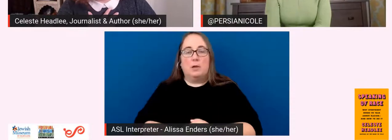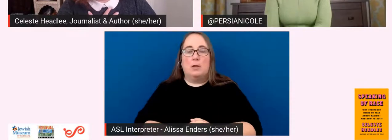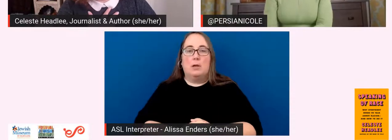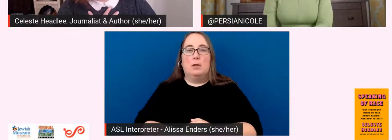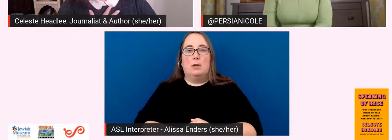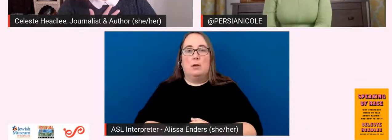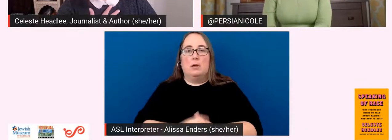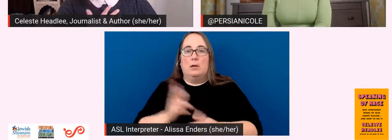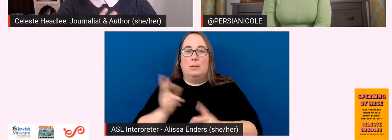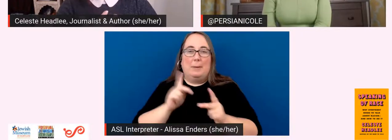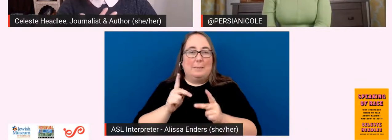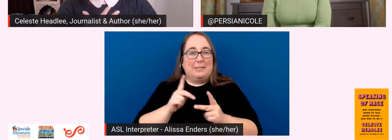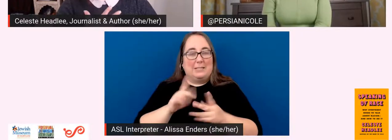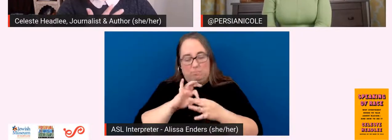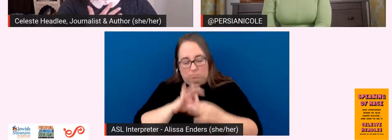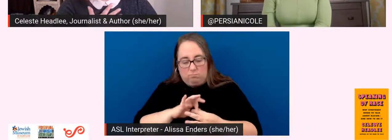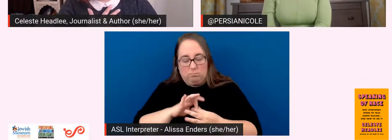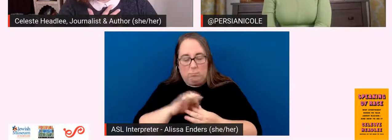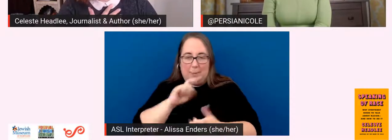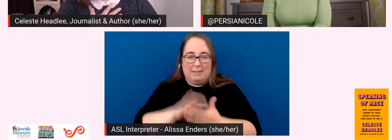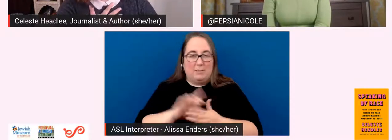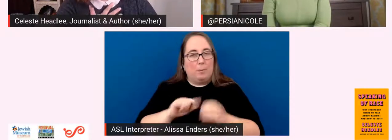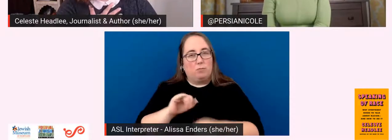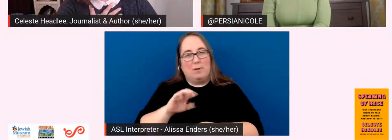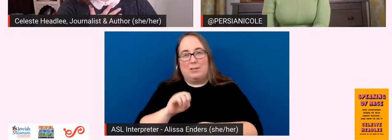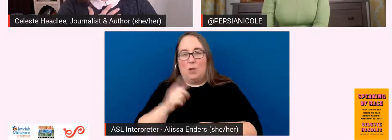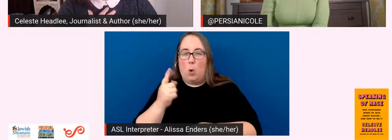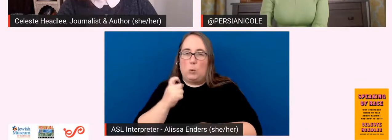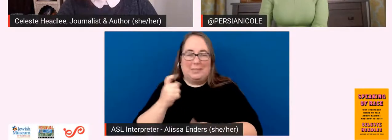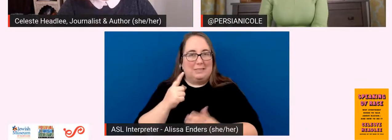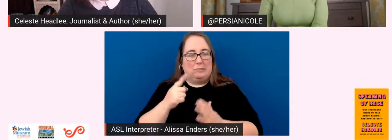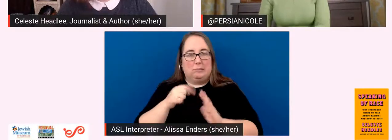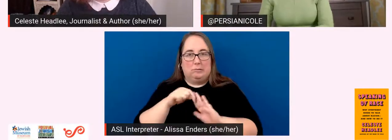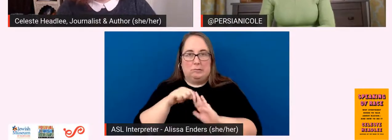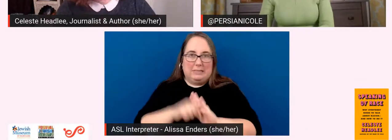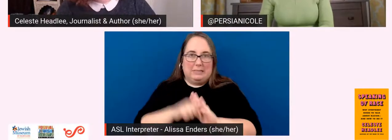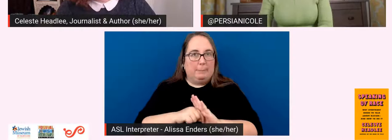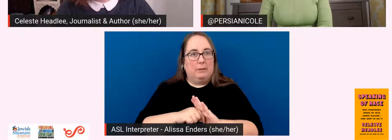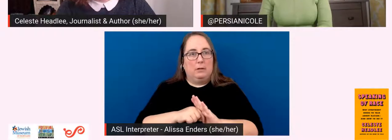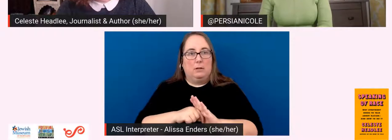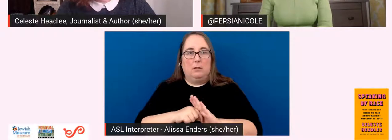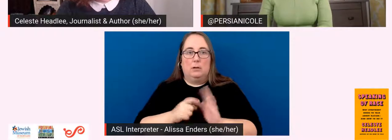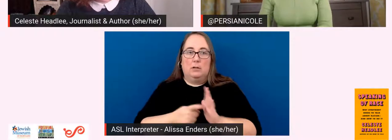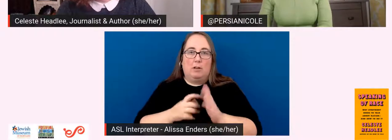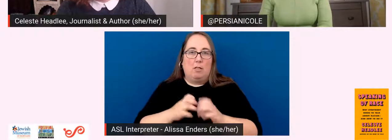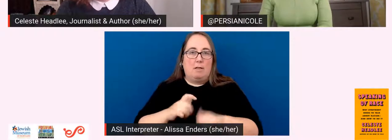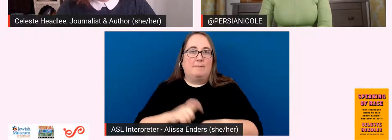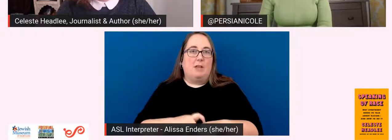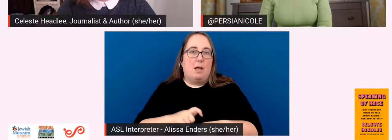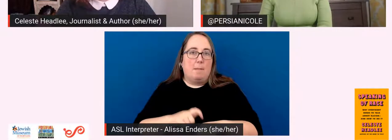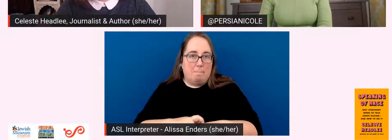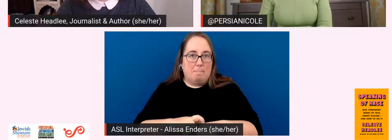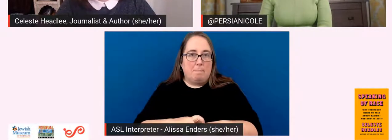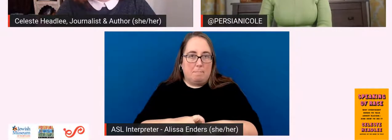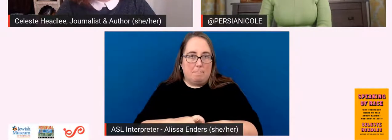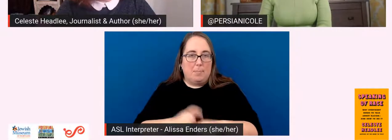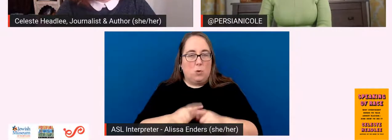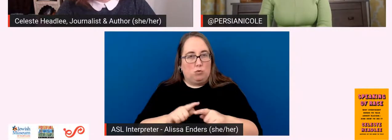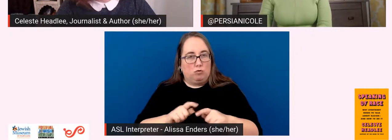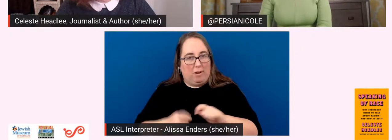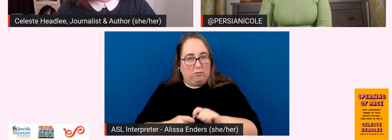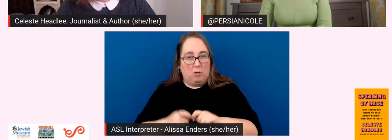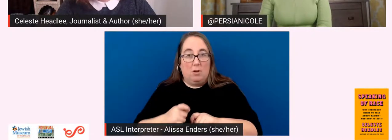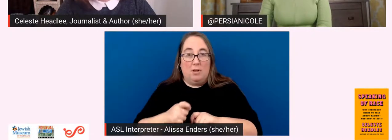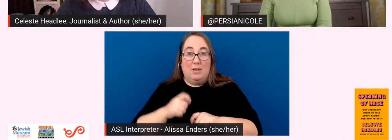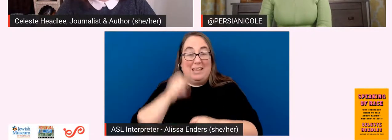deeply held beliefs and beliefs about race are almost always deeply held, take a lot of time to change if they